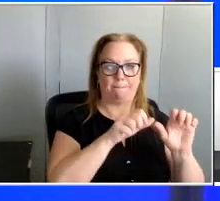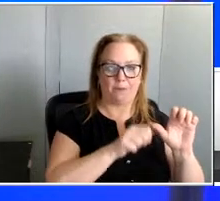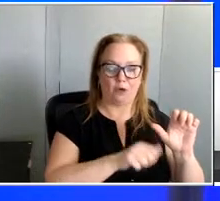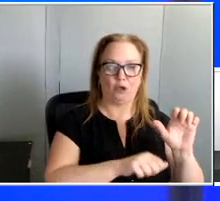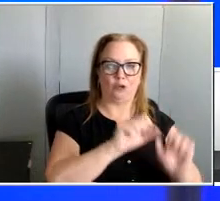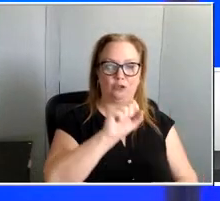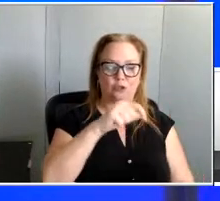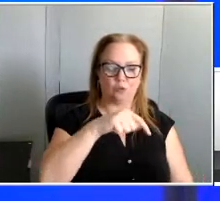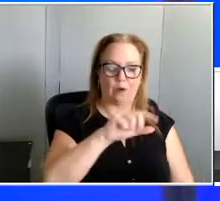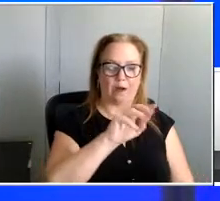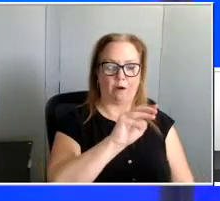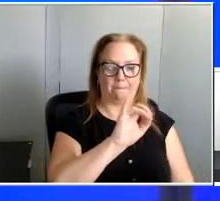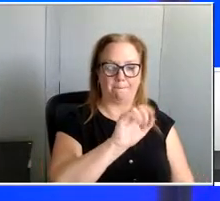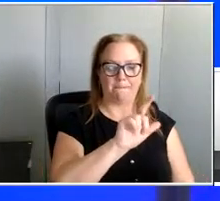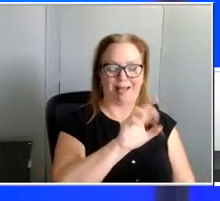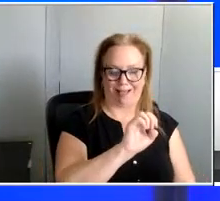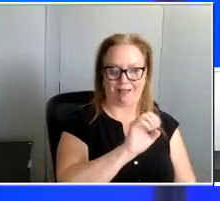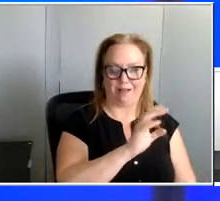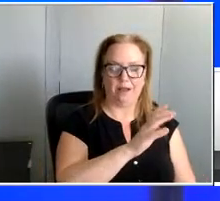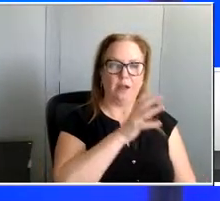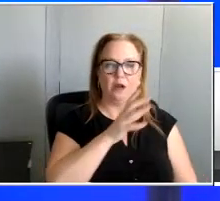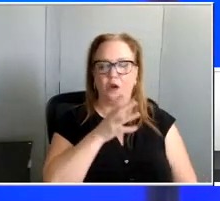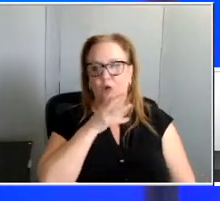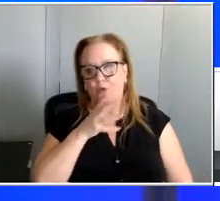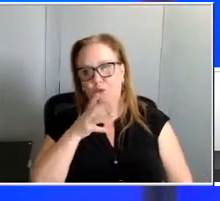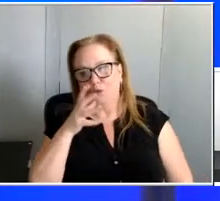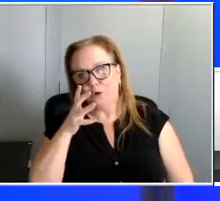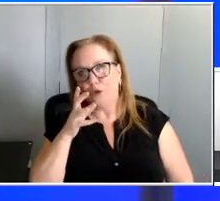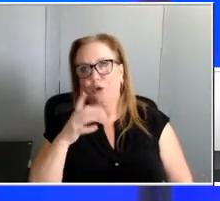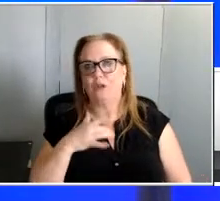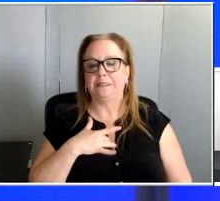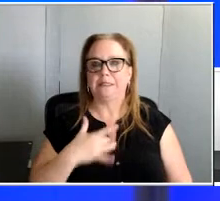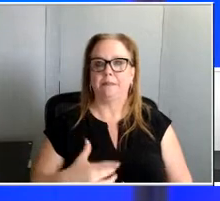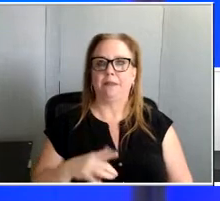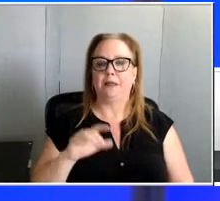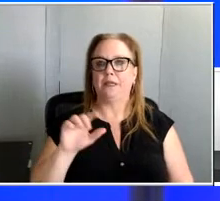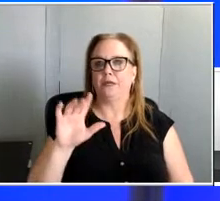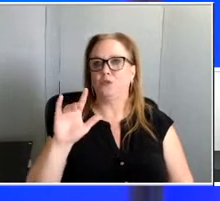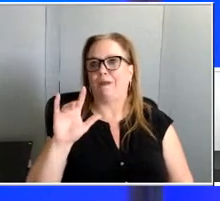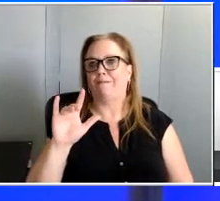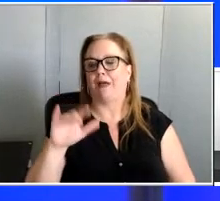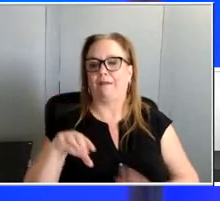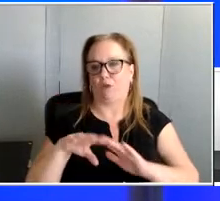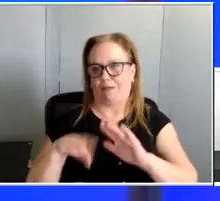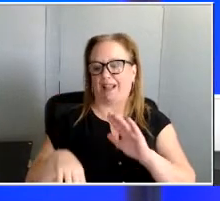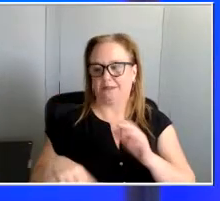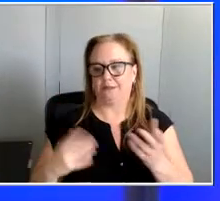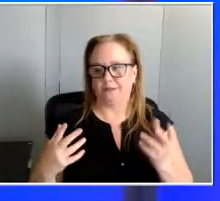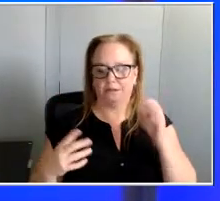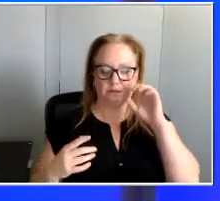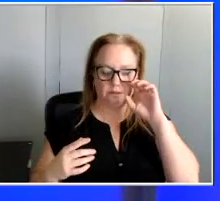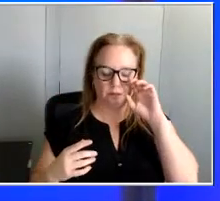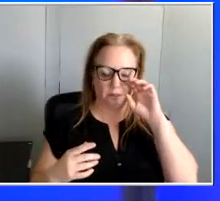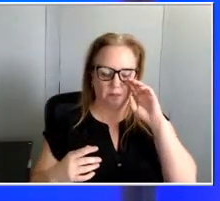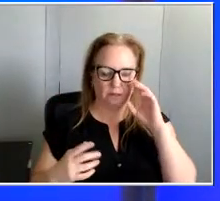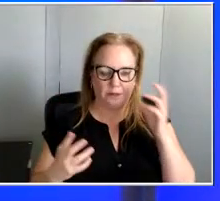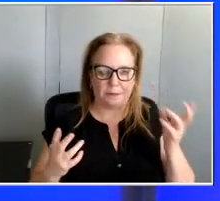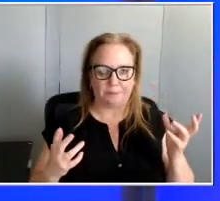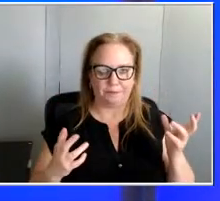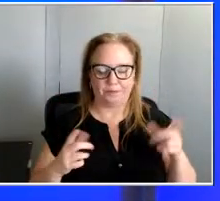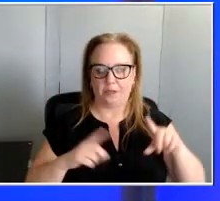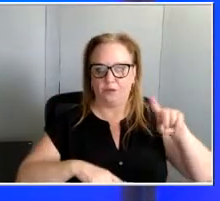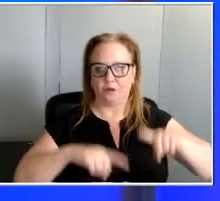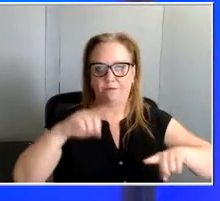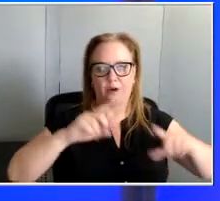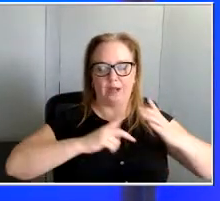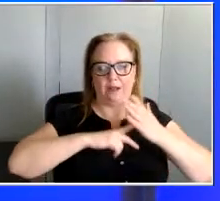So, rural is typically like 25 or less. So, there are a variety of